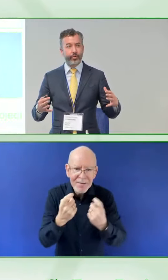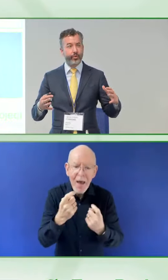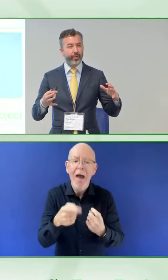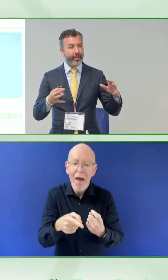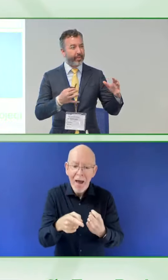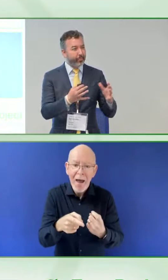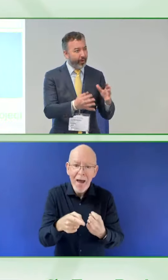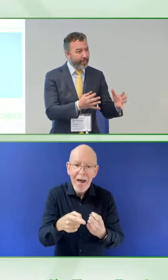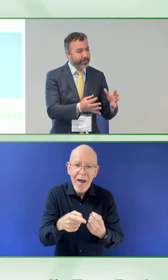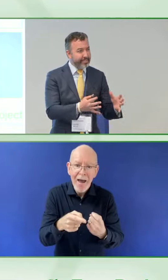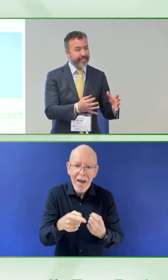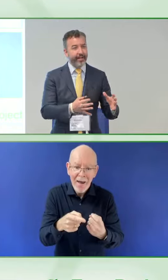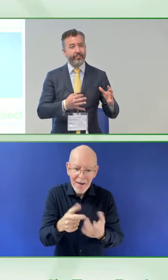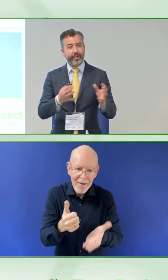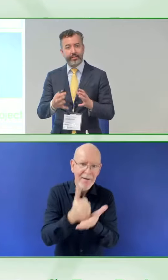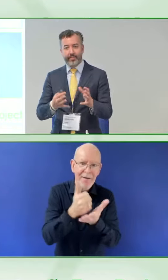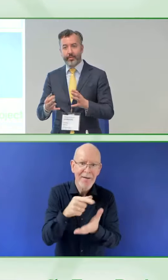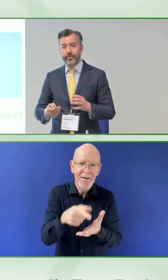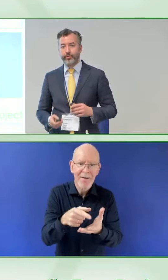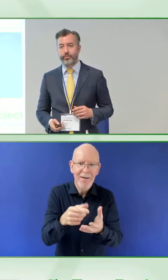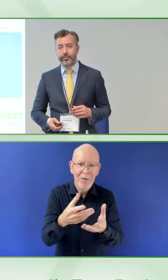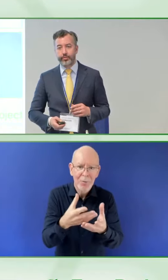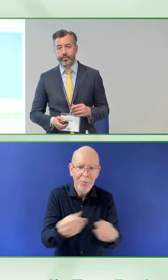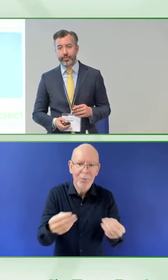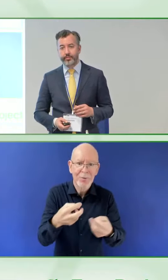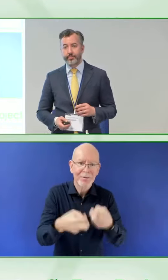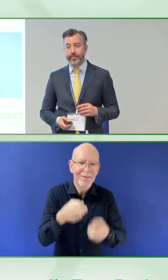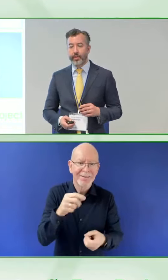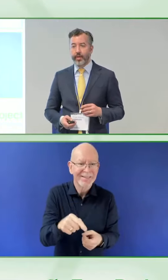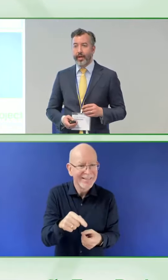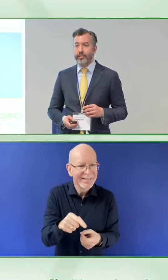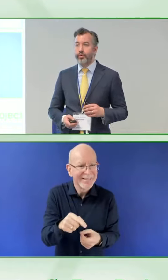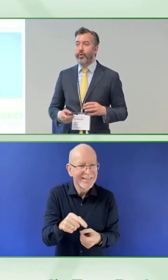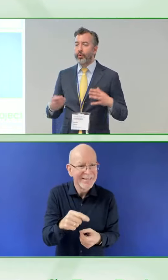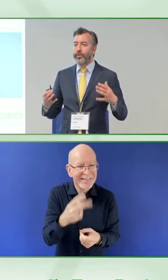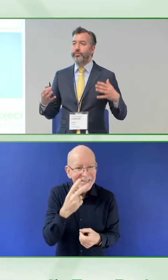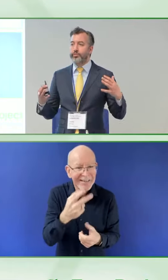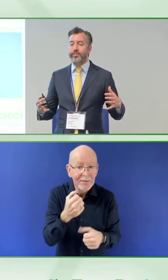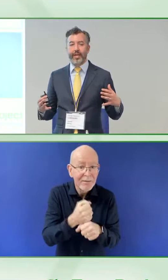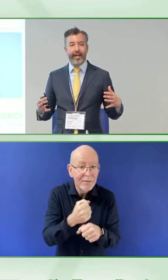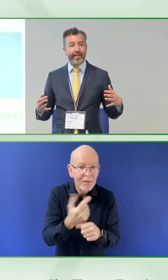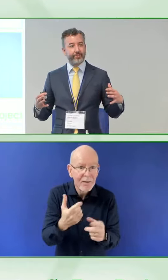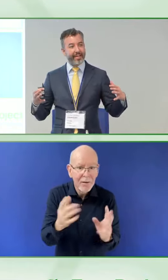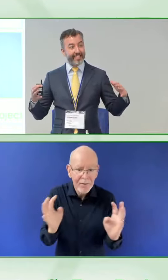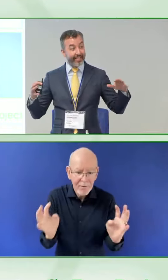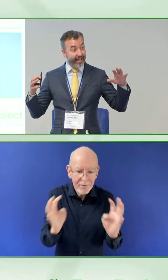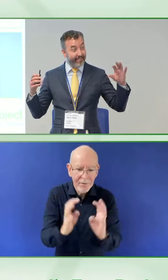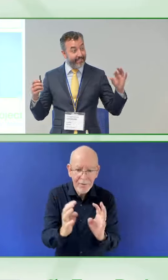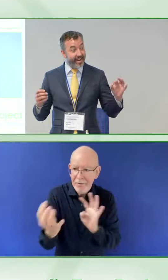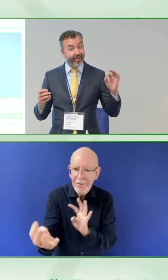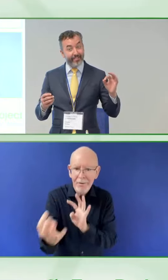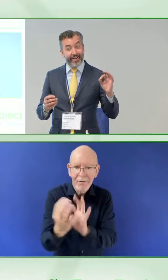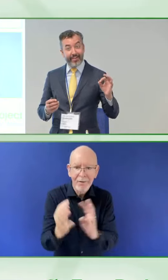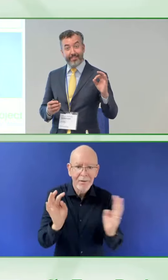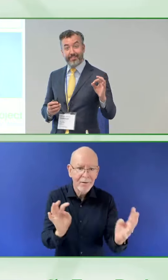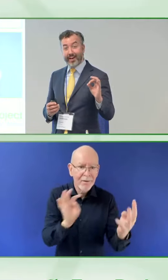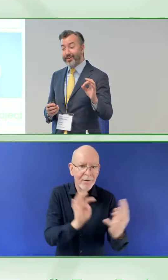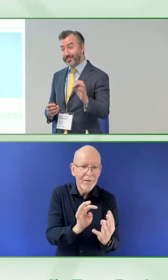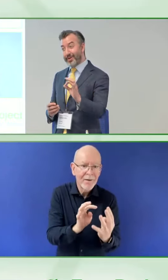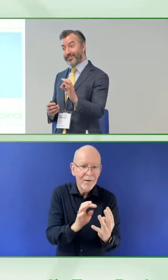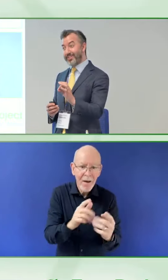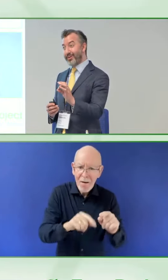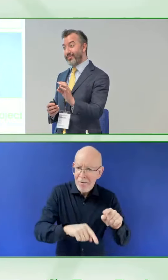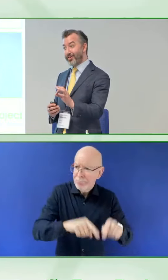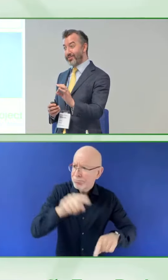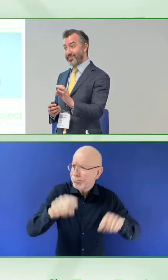working through the problem itself and developing new solutions. And so what we're going to do today is basically a very, very,